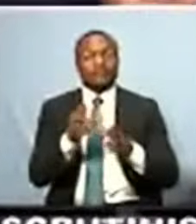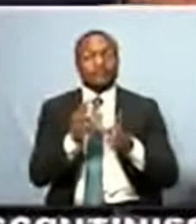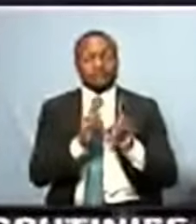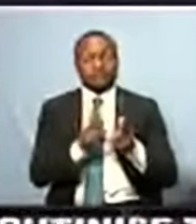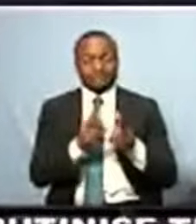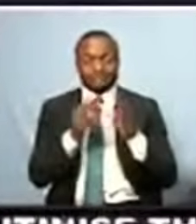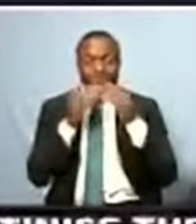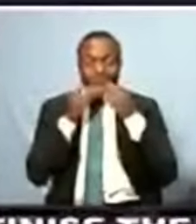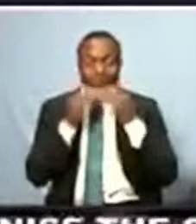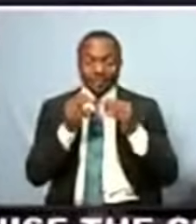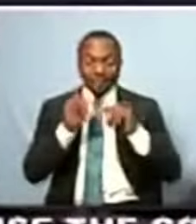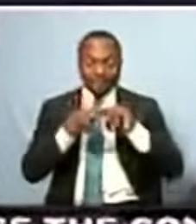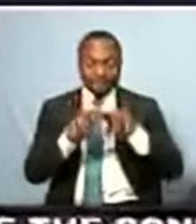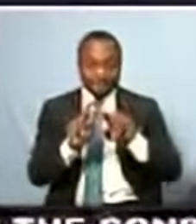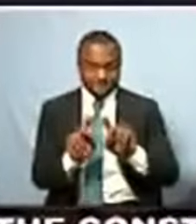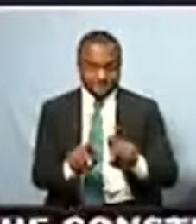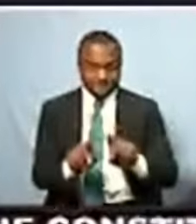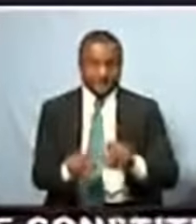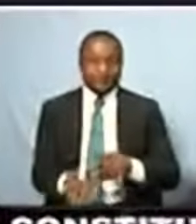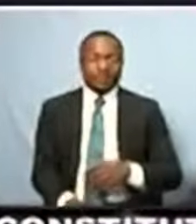Thank you, Chair.